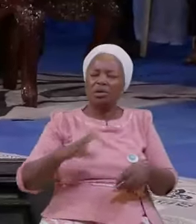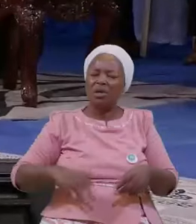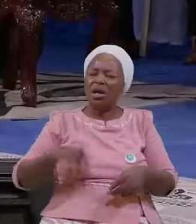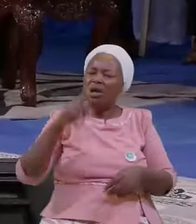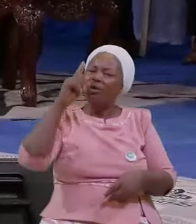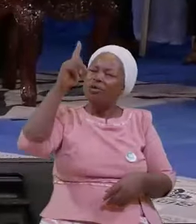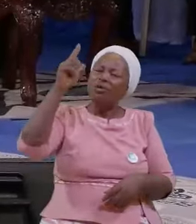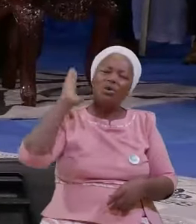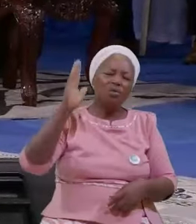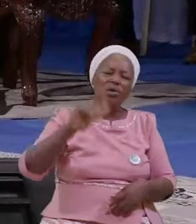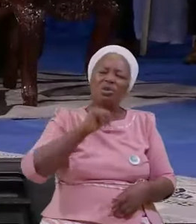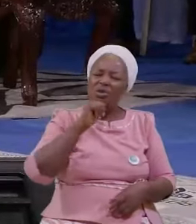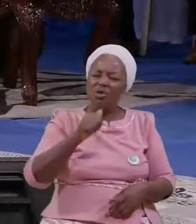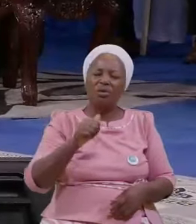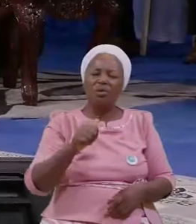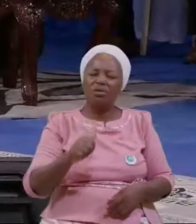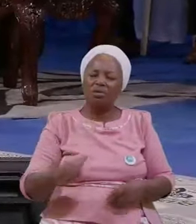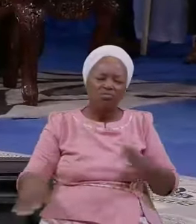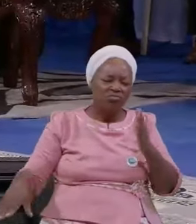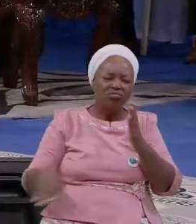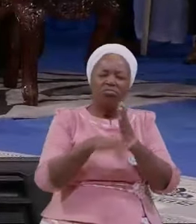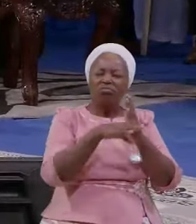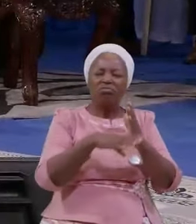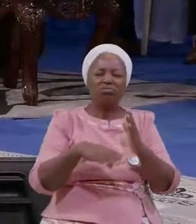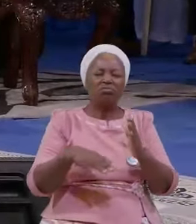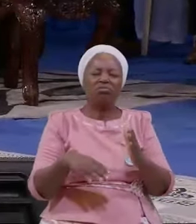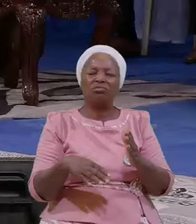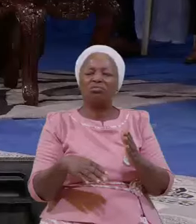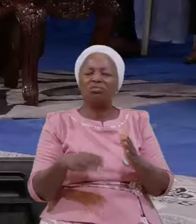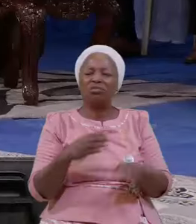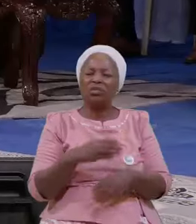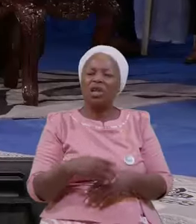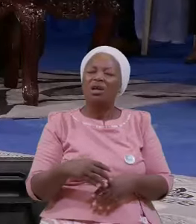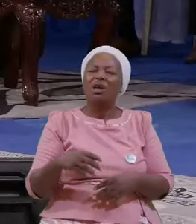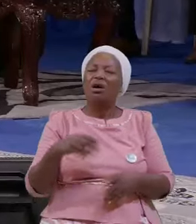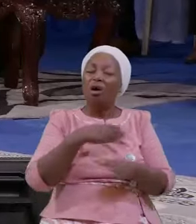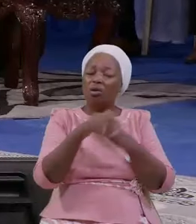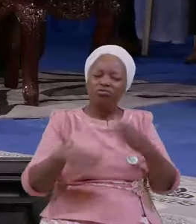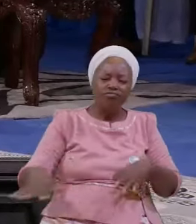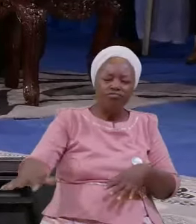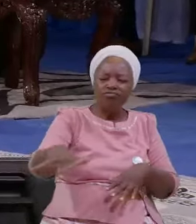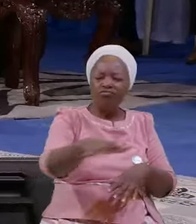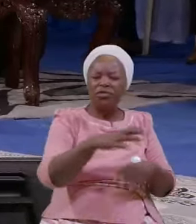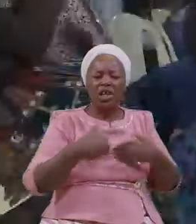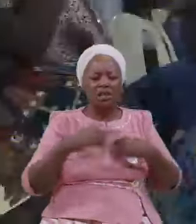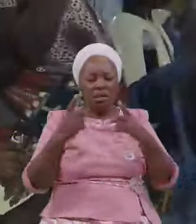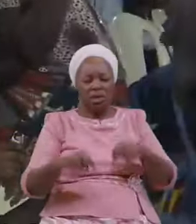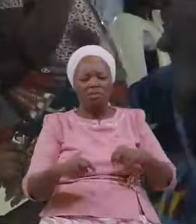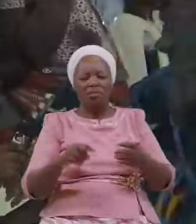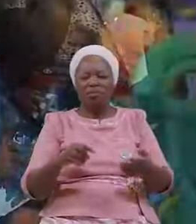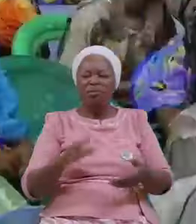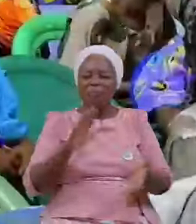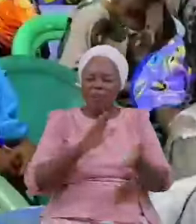no wise push away, cast off. All these have come believing that